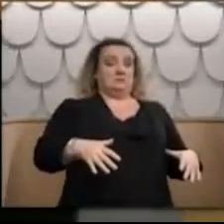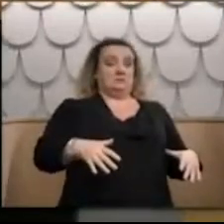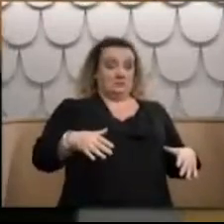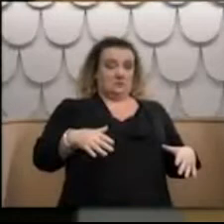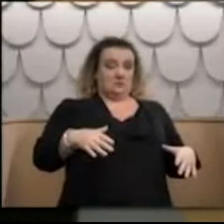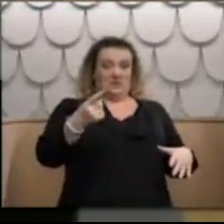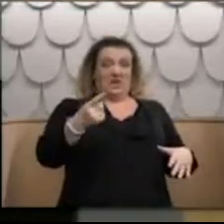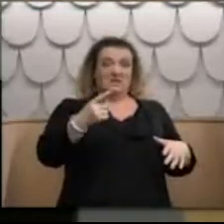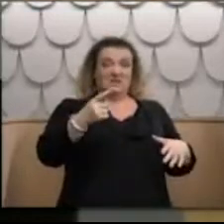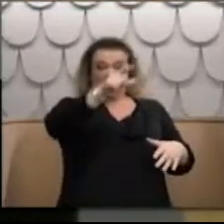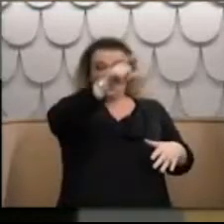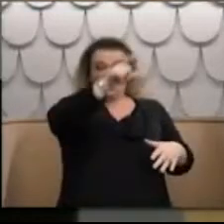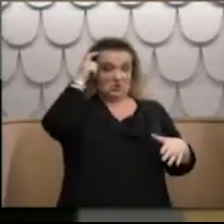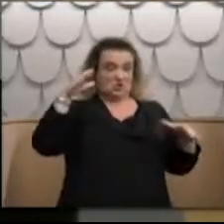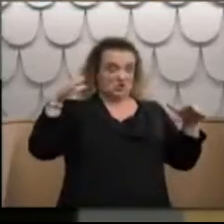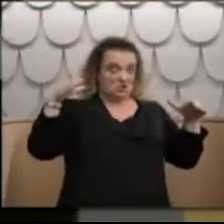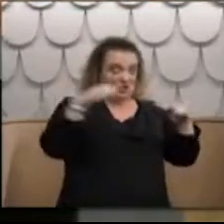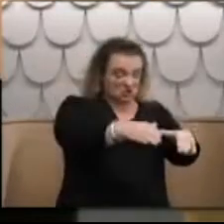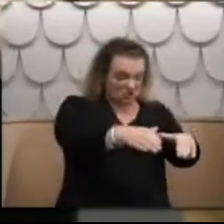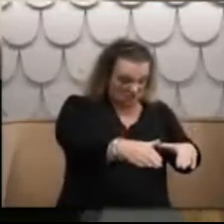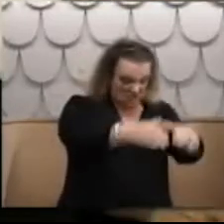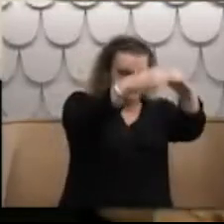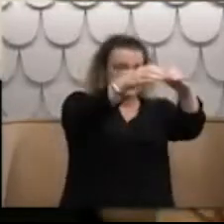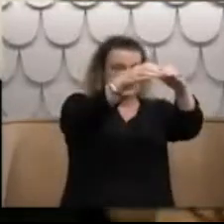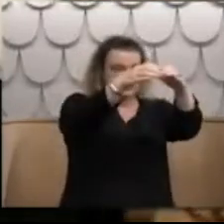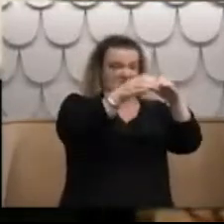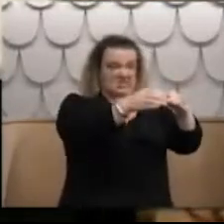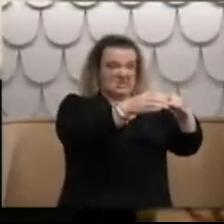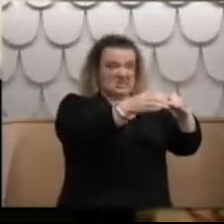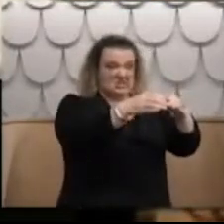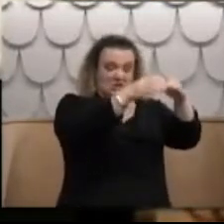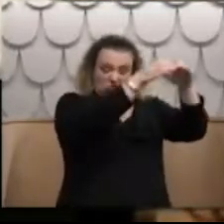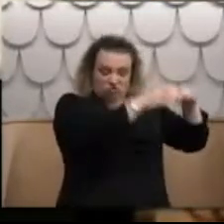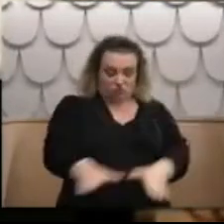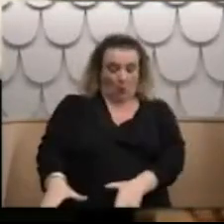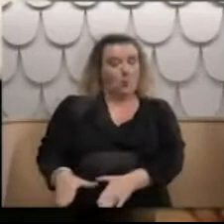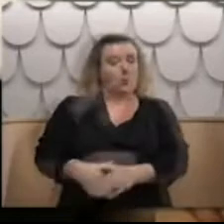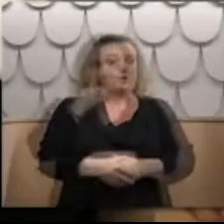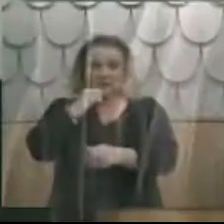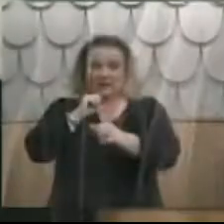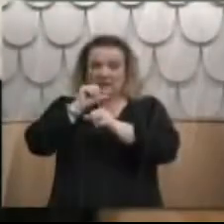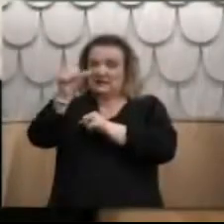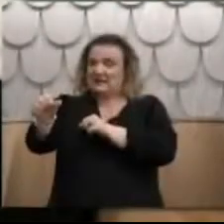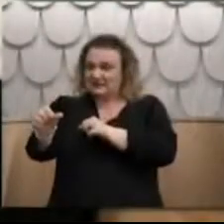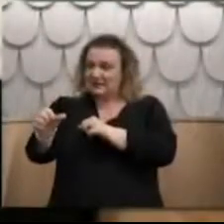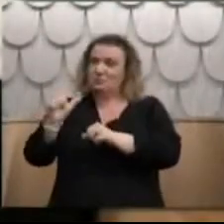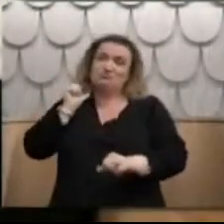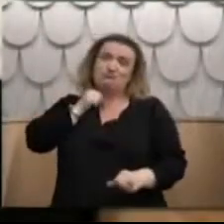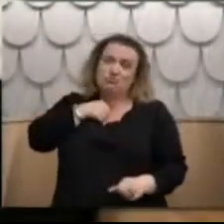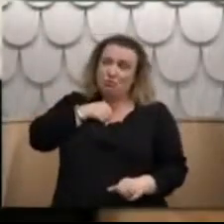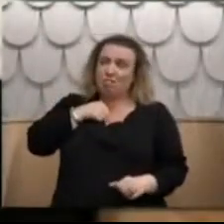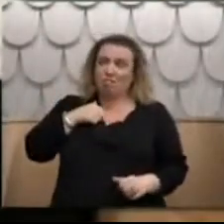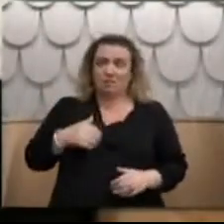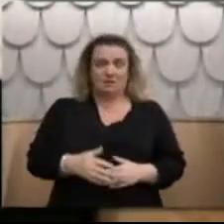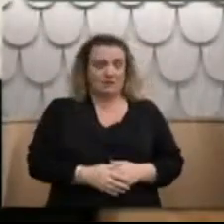me by the throat like that, and put me up there and just threw me on the ground. Were other people...